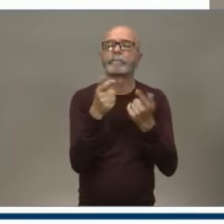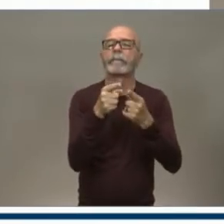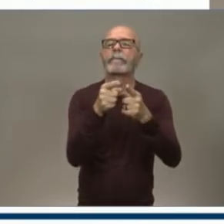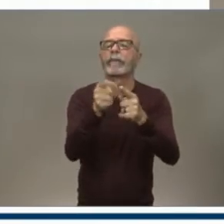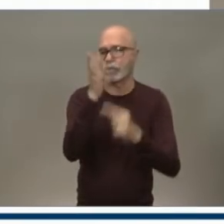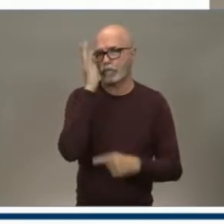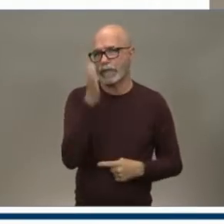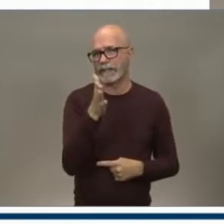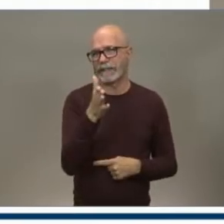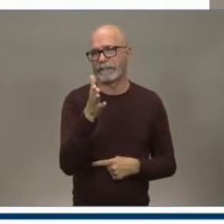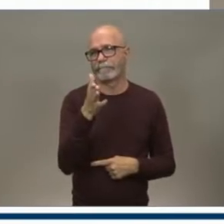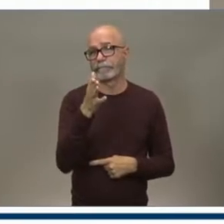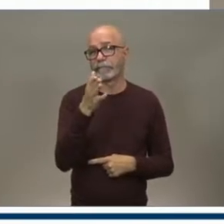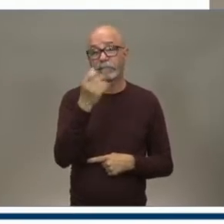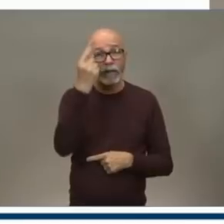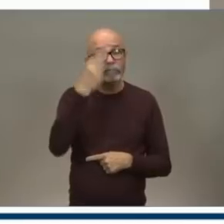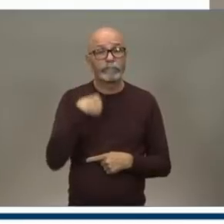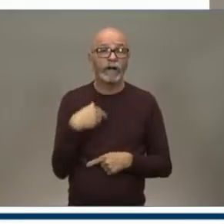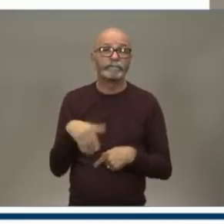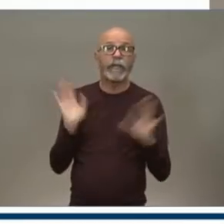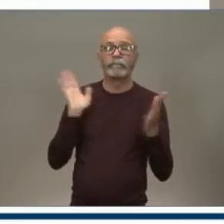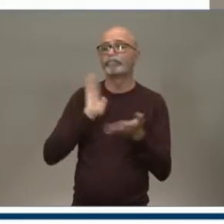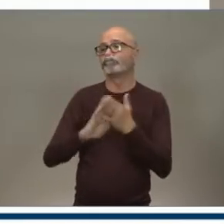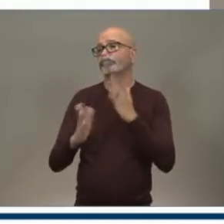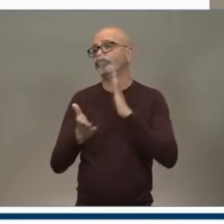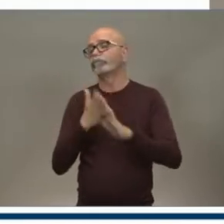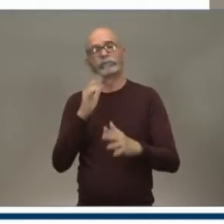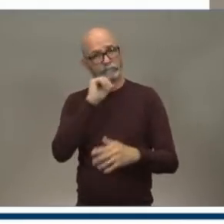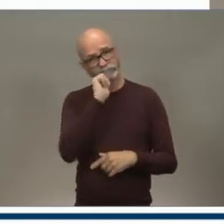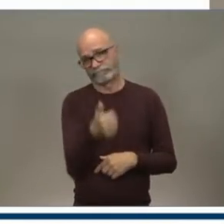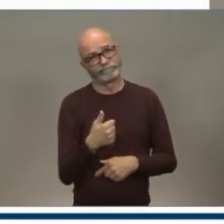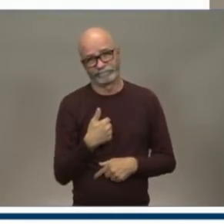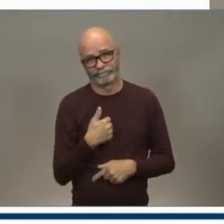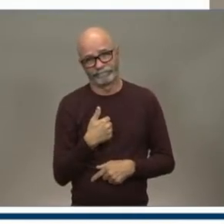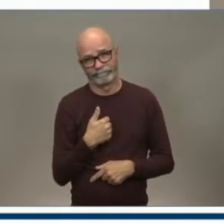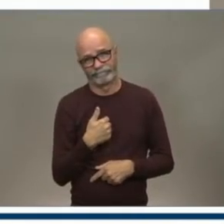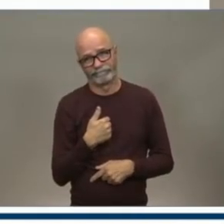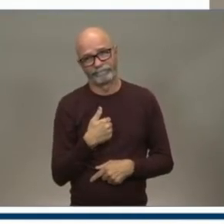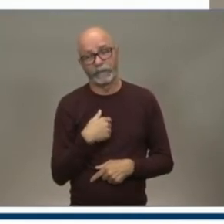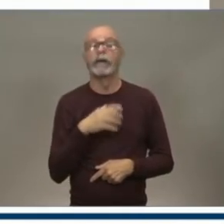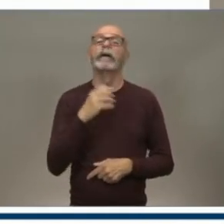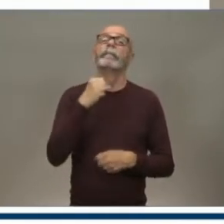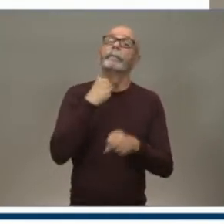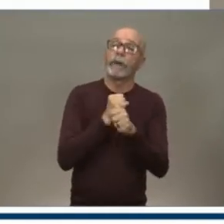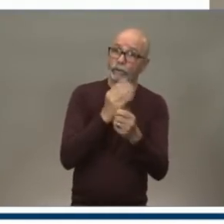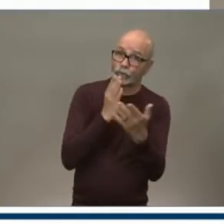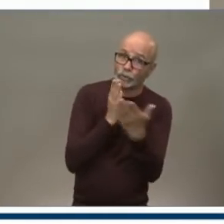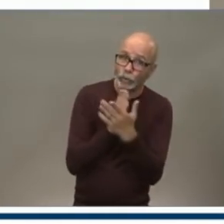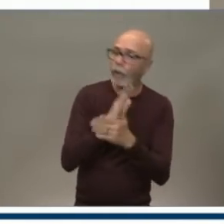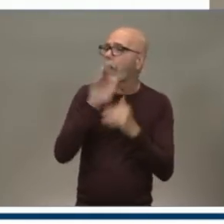are simple in nature, but if we don't pay attention to them every day, they can become